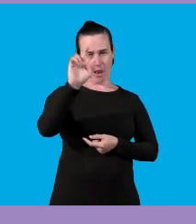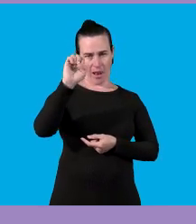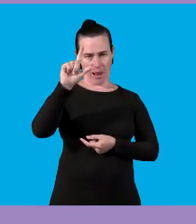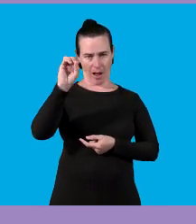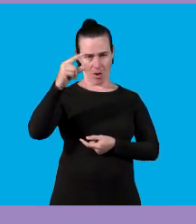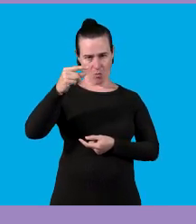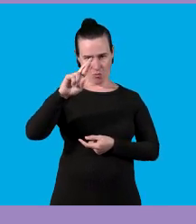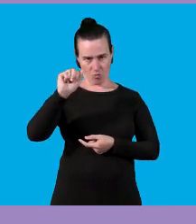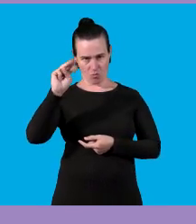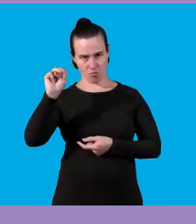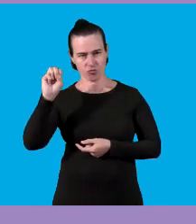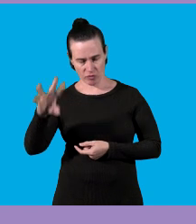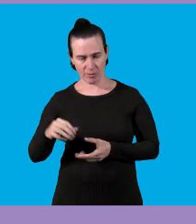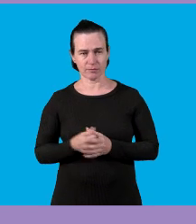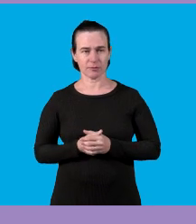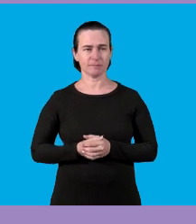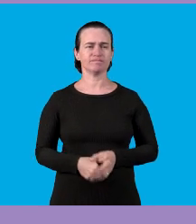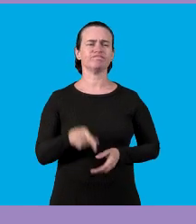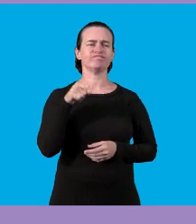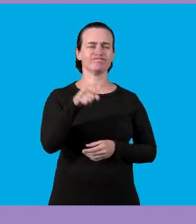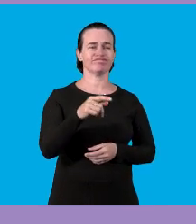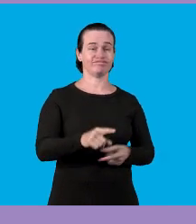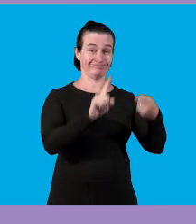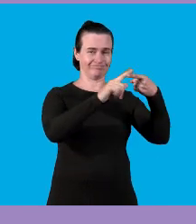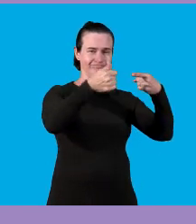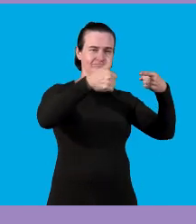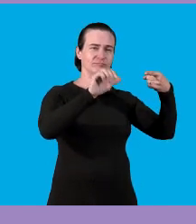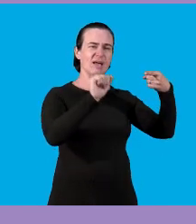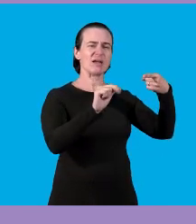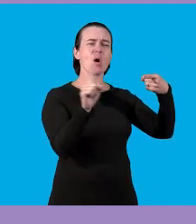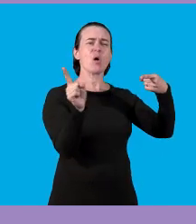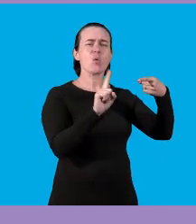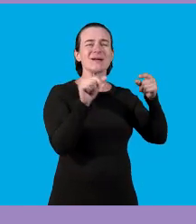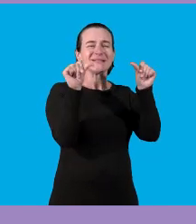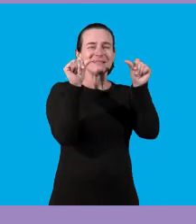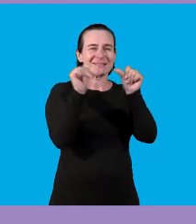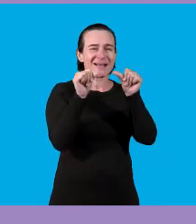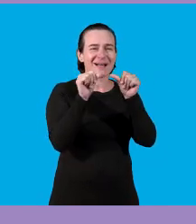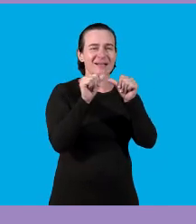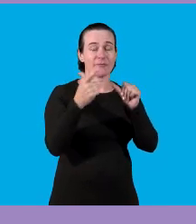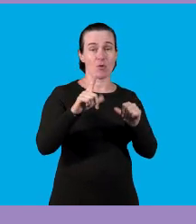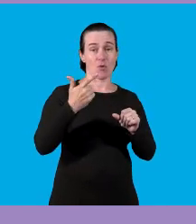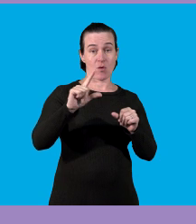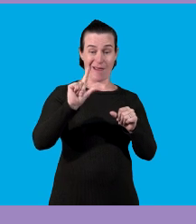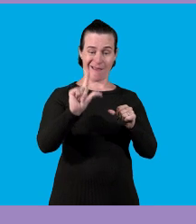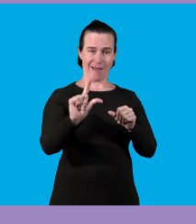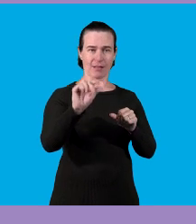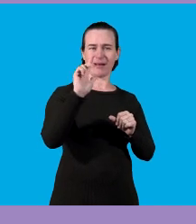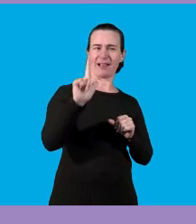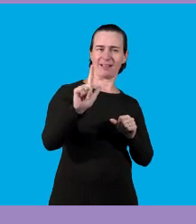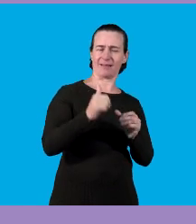questions. What is the size of angle L? Look at the diagram. The word